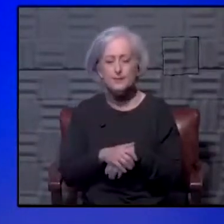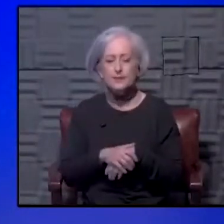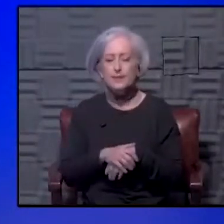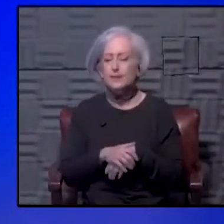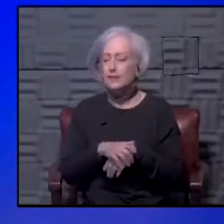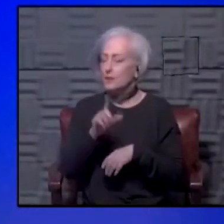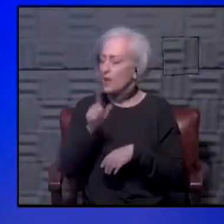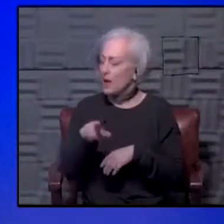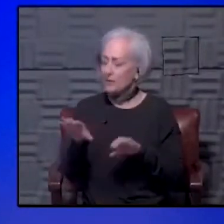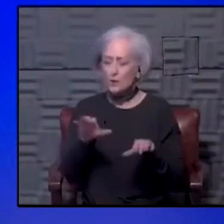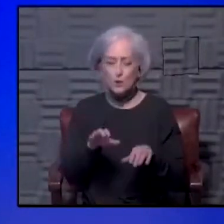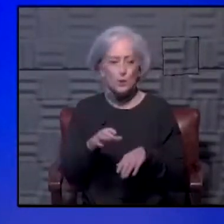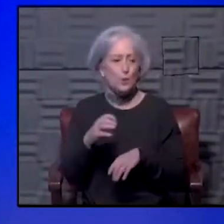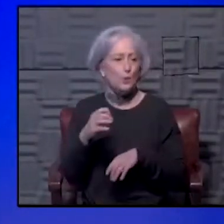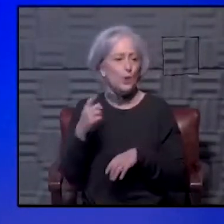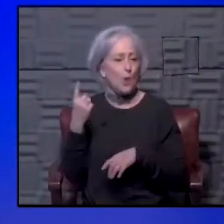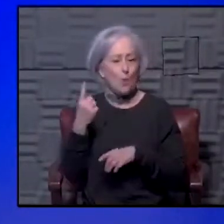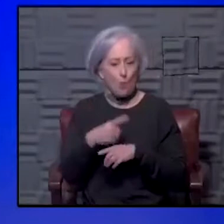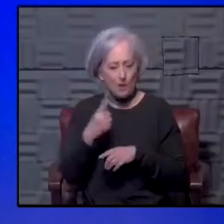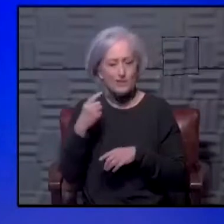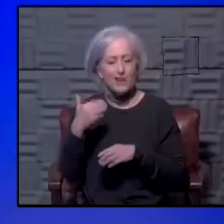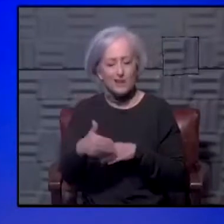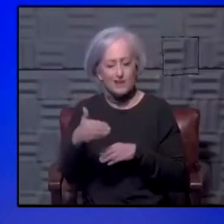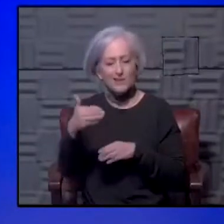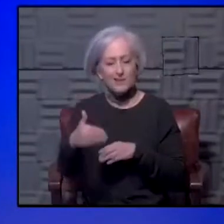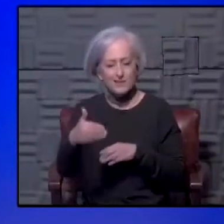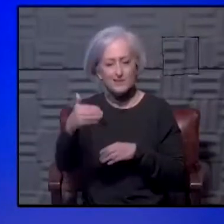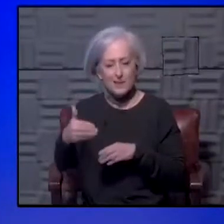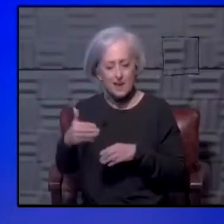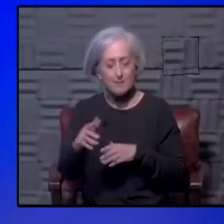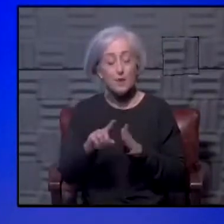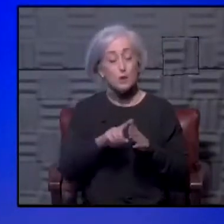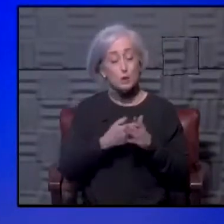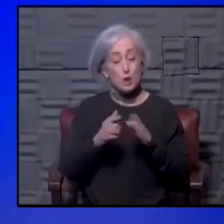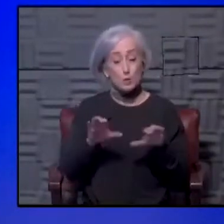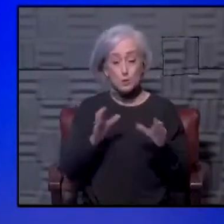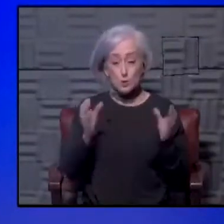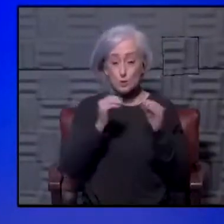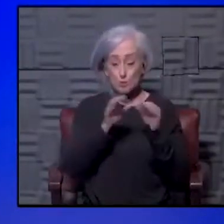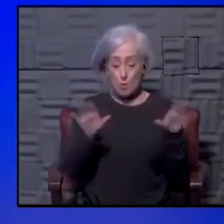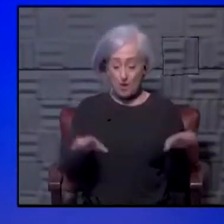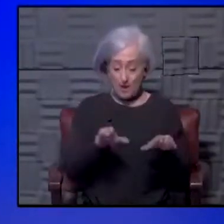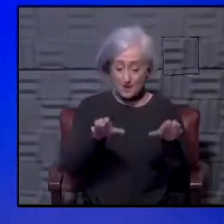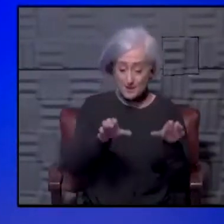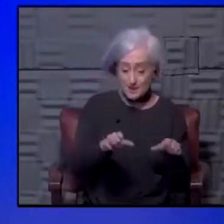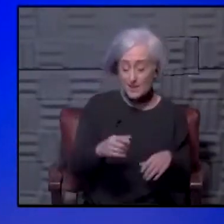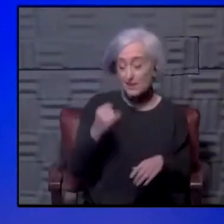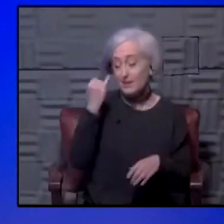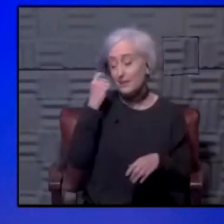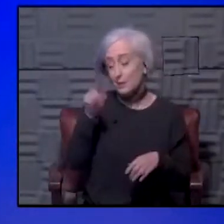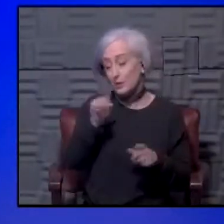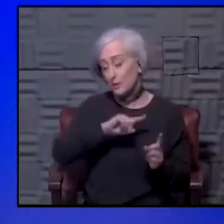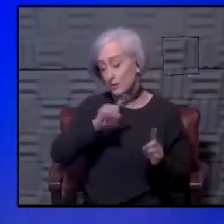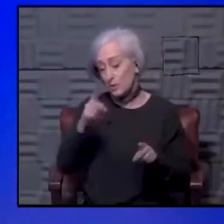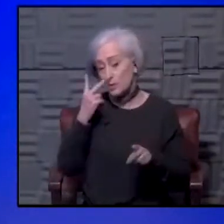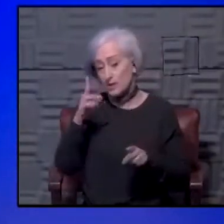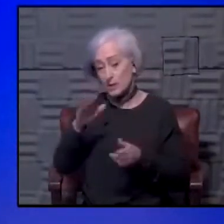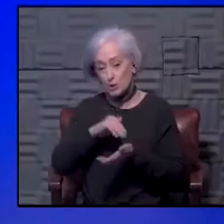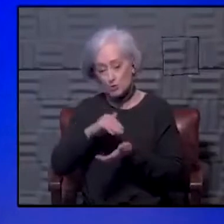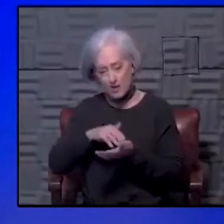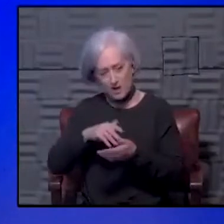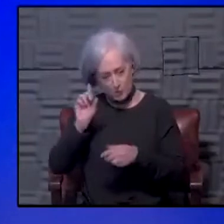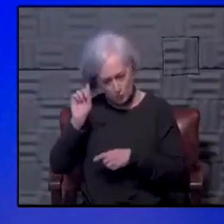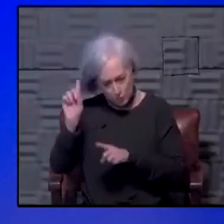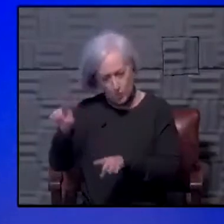time. Start to do activity. If you can increase that activity as much as possible. If you need to get in to see your primary care physician, do